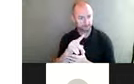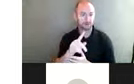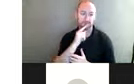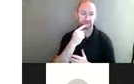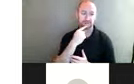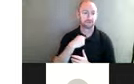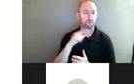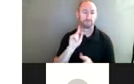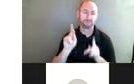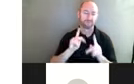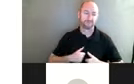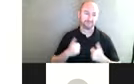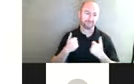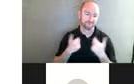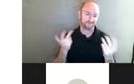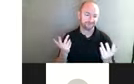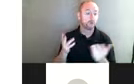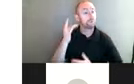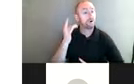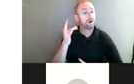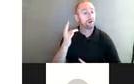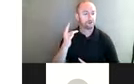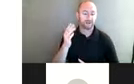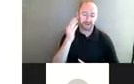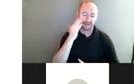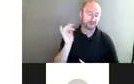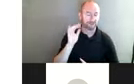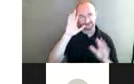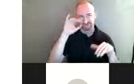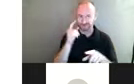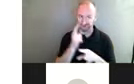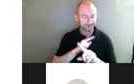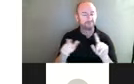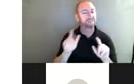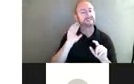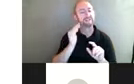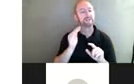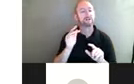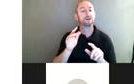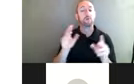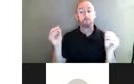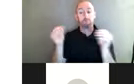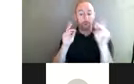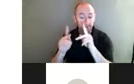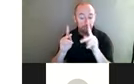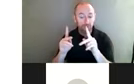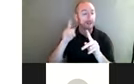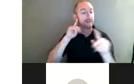me where people live. Because it turns out, and I know this is gonna be like super shocking, but it tends to be louder where there are more people.